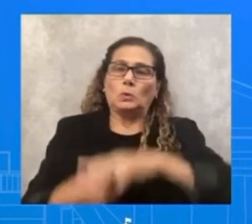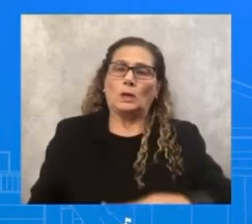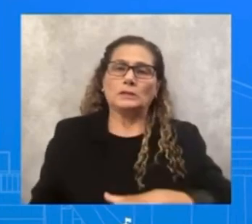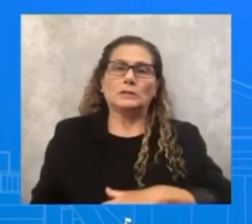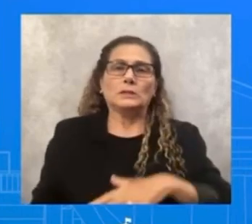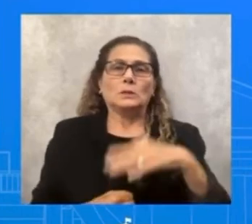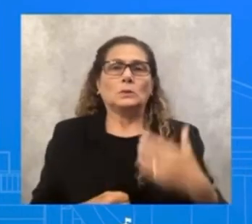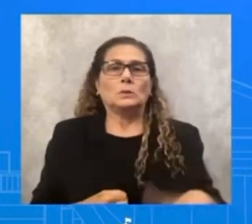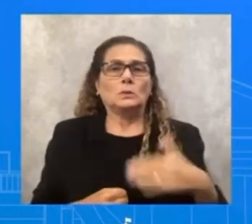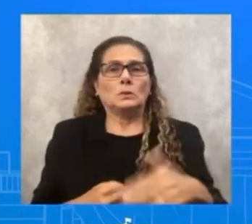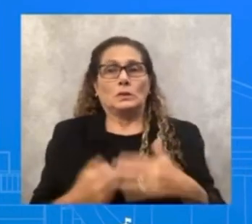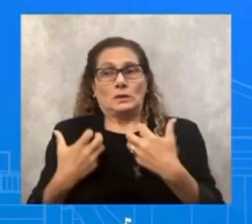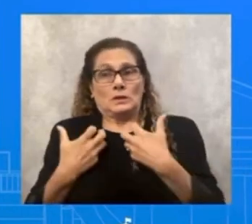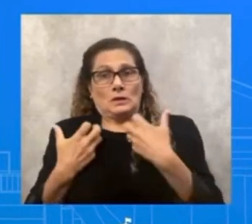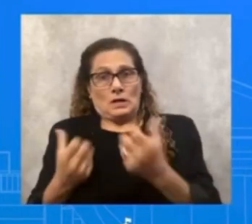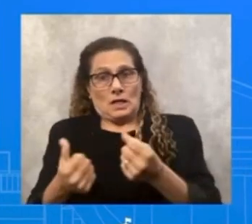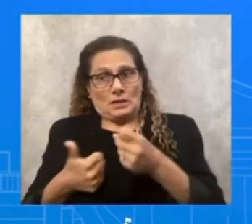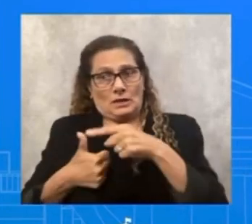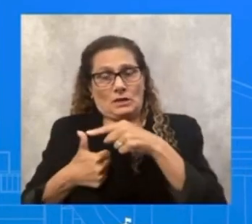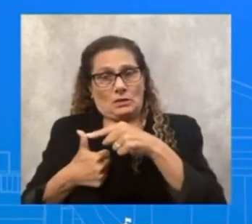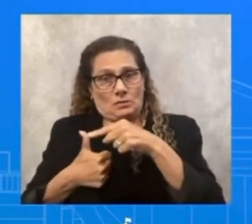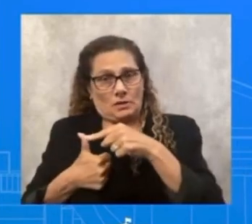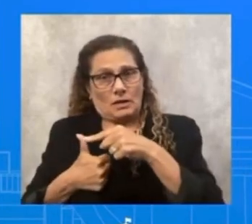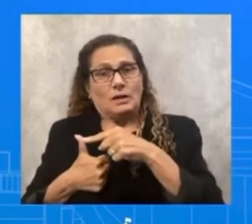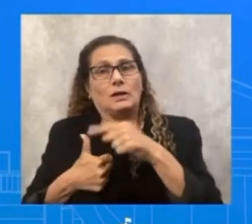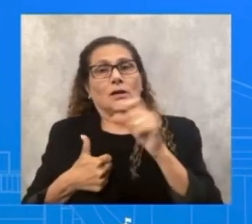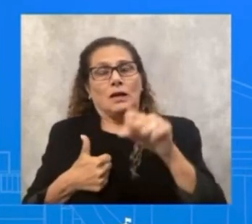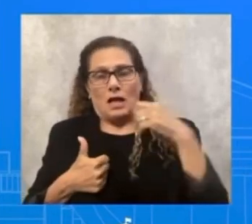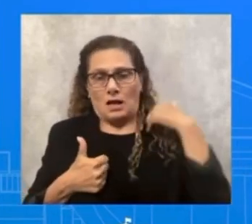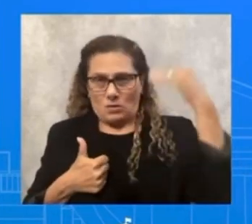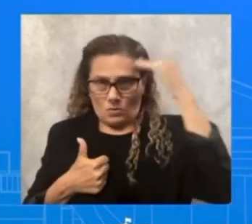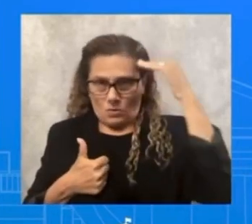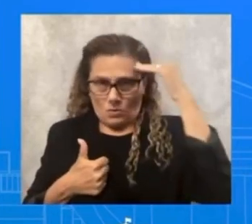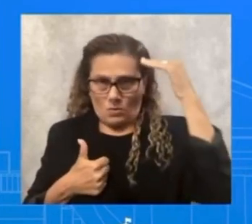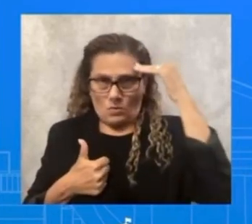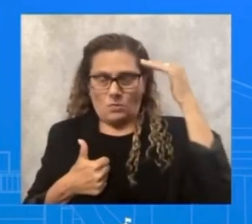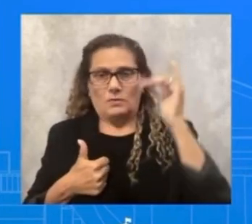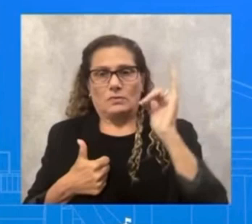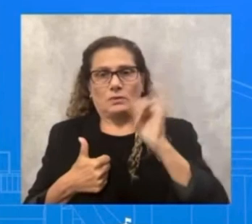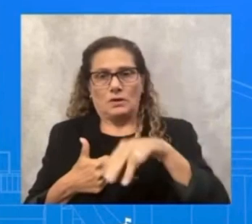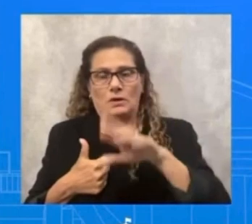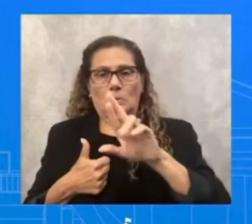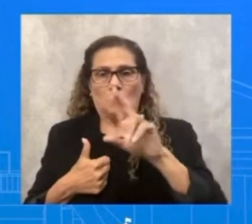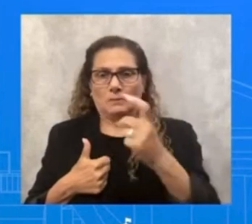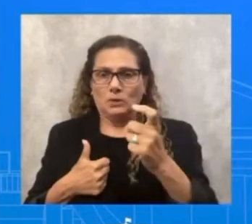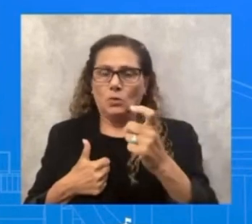concerns. And we know that pharmaceutical costs, drug costs, are